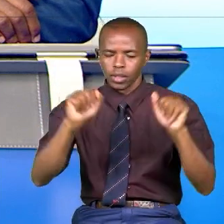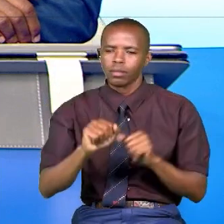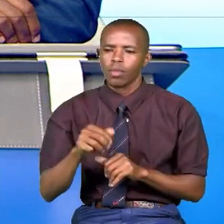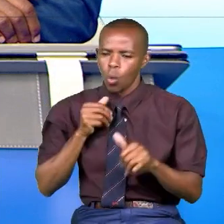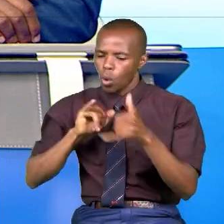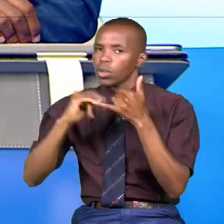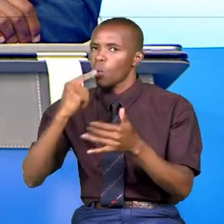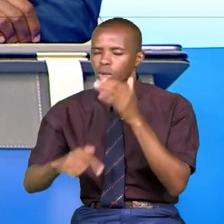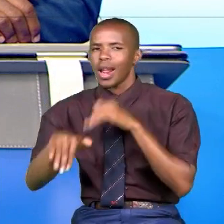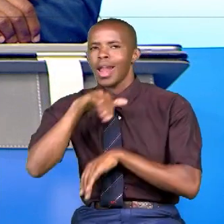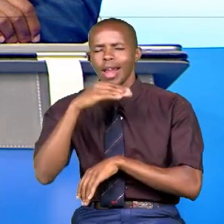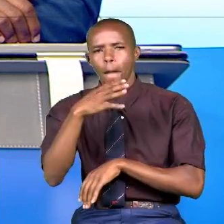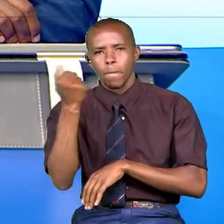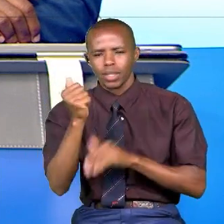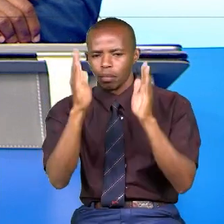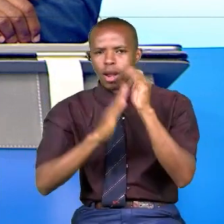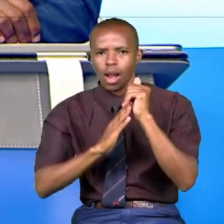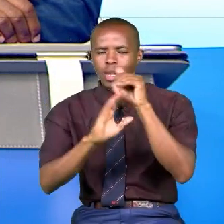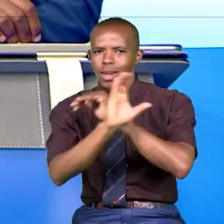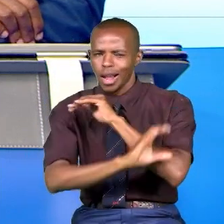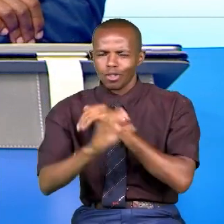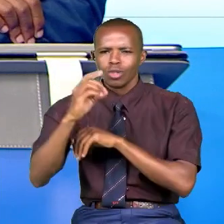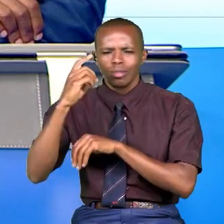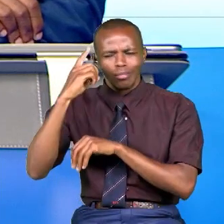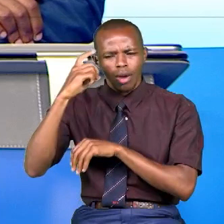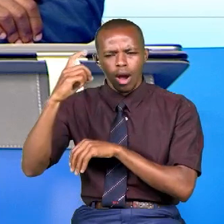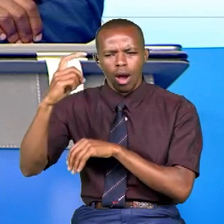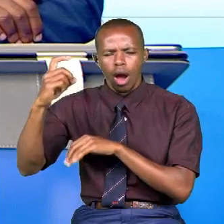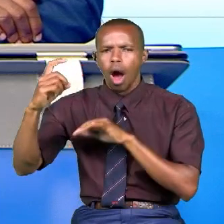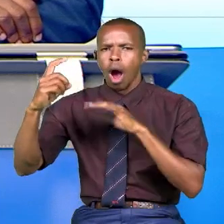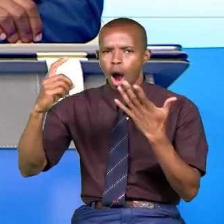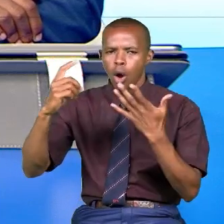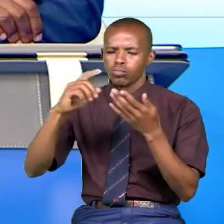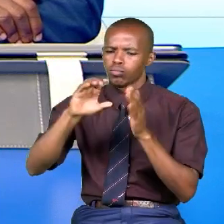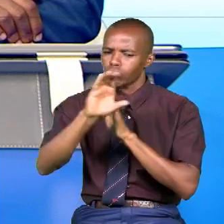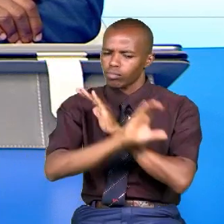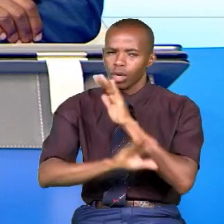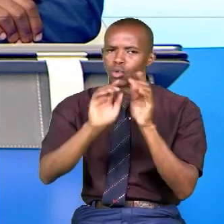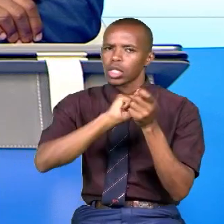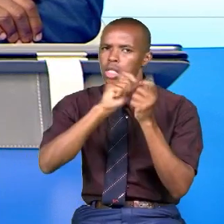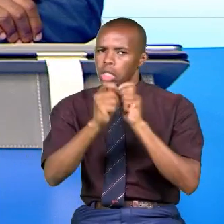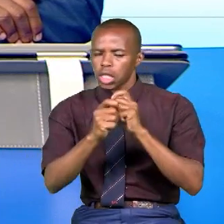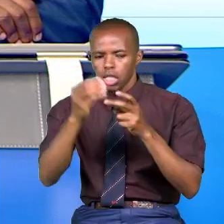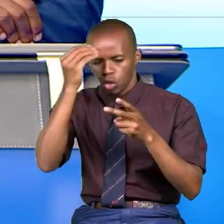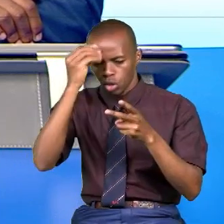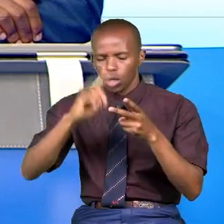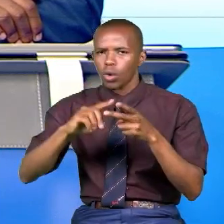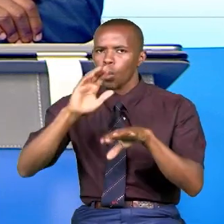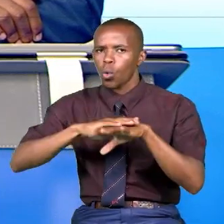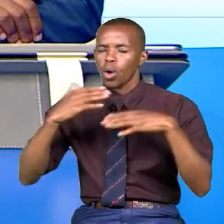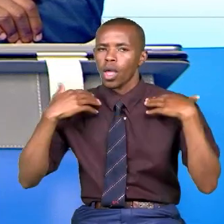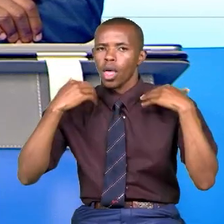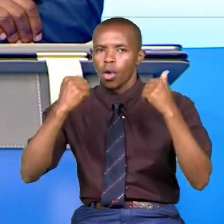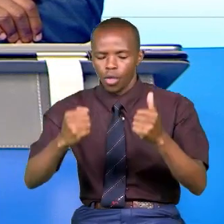that Raila is the best fit to lead the country since he has dreamed about how to change the country in terms of education, good health care for the